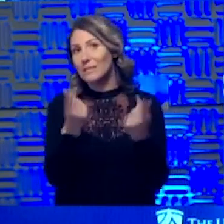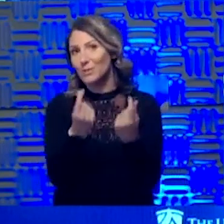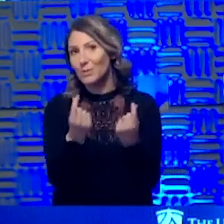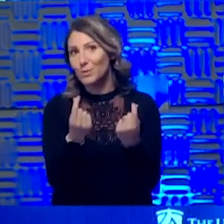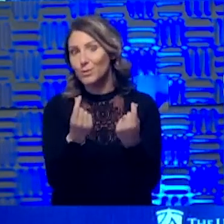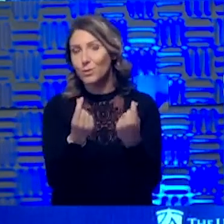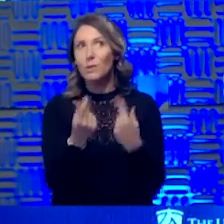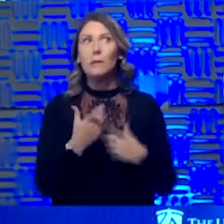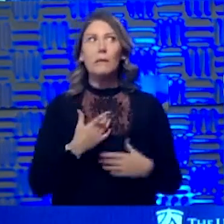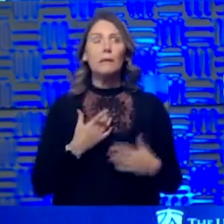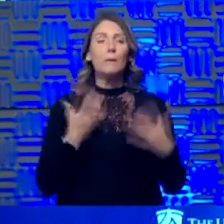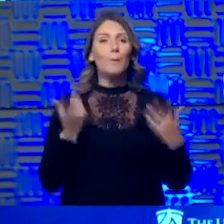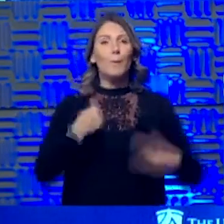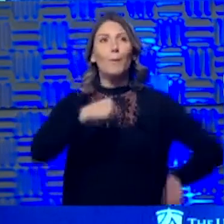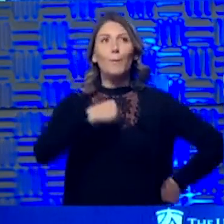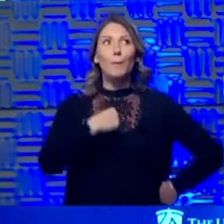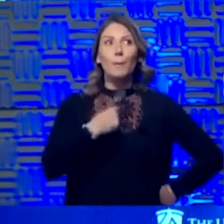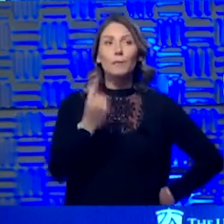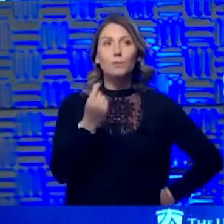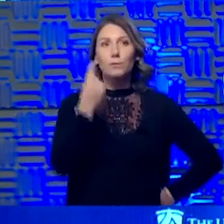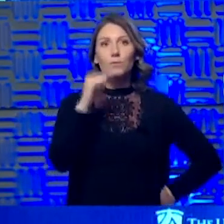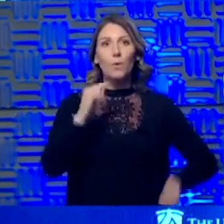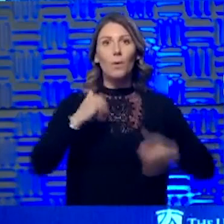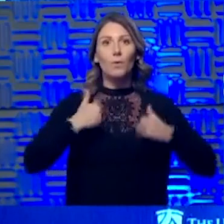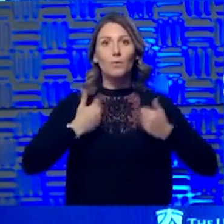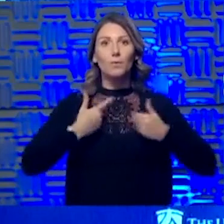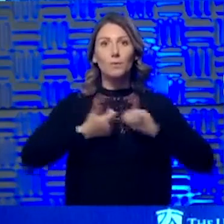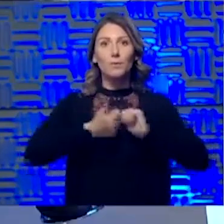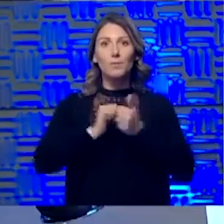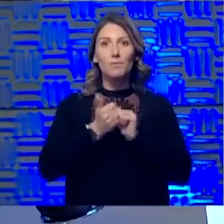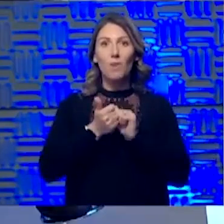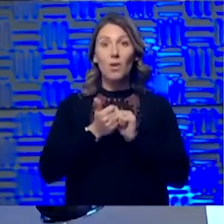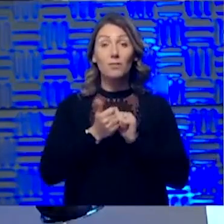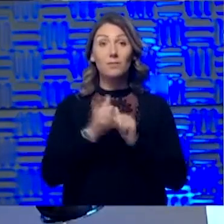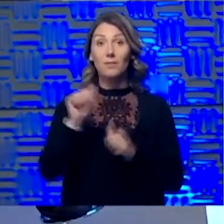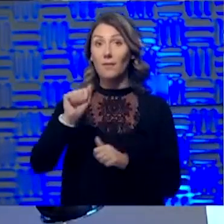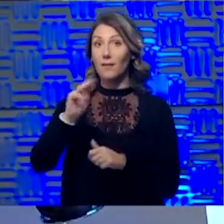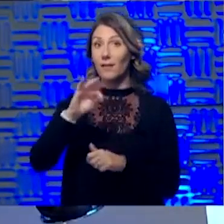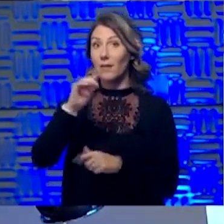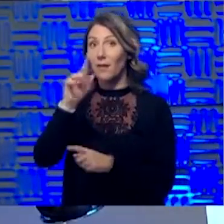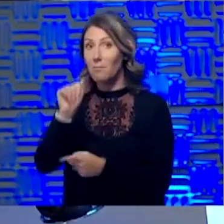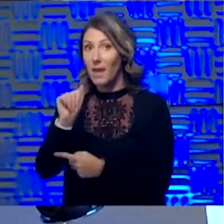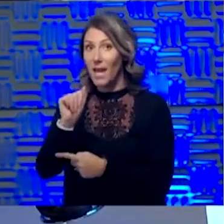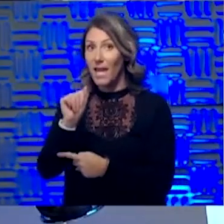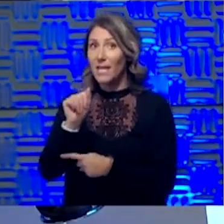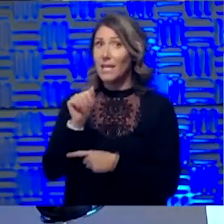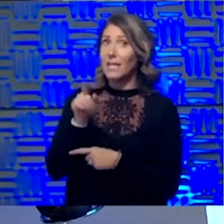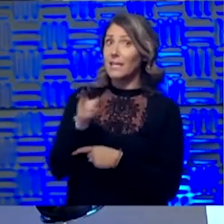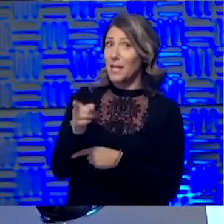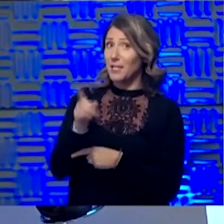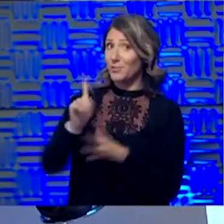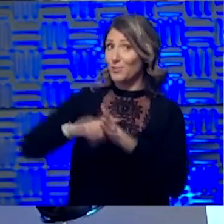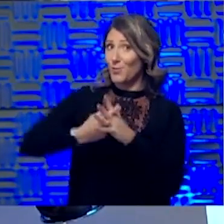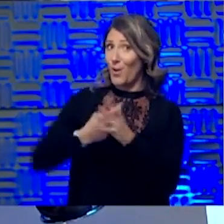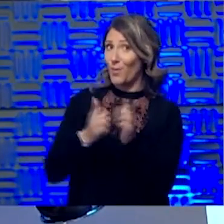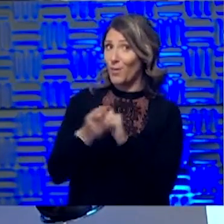youth sports? That is a great question. Okay, Amanda, I'm going to start with you this time. He said doctors. No, I think... yeah, but you're the one who really